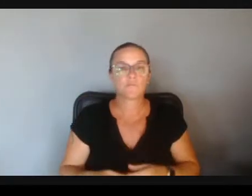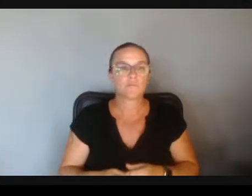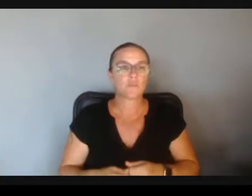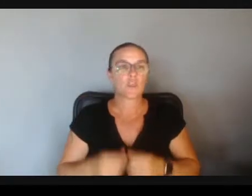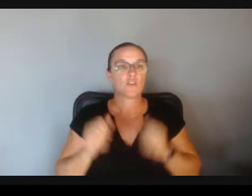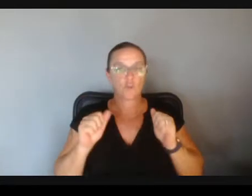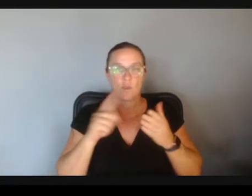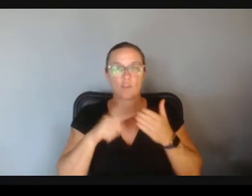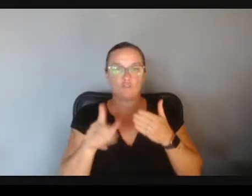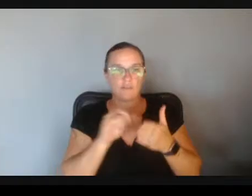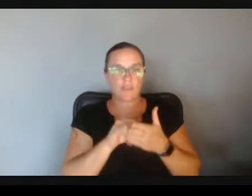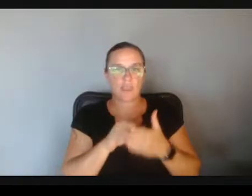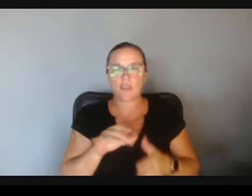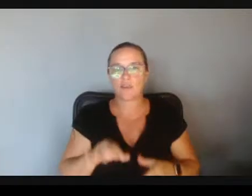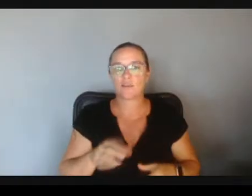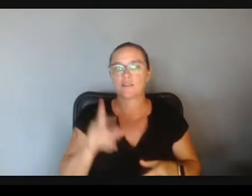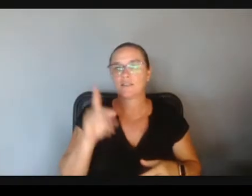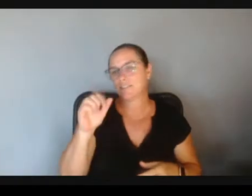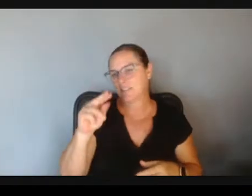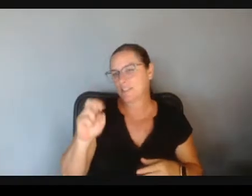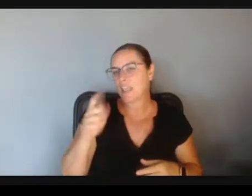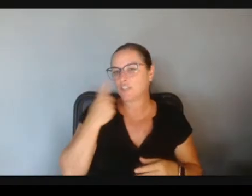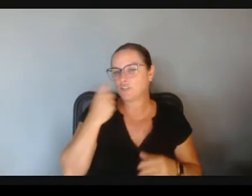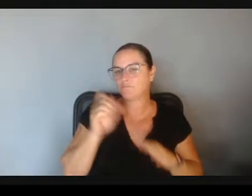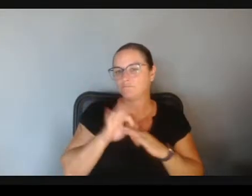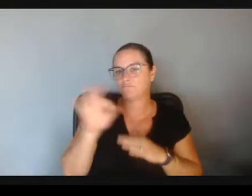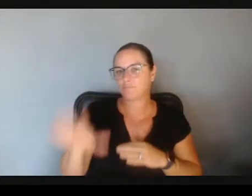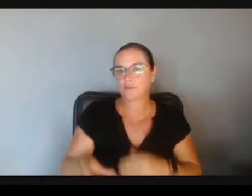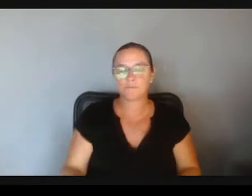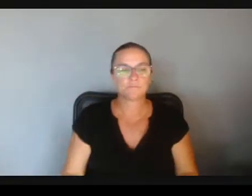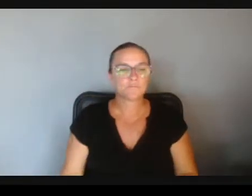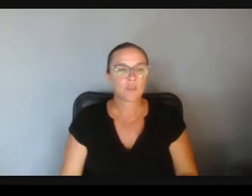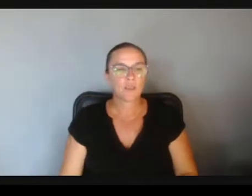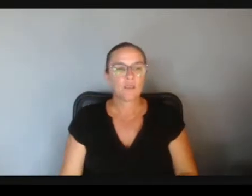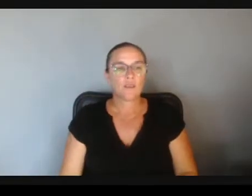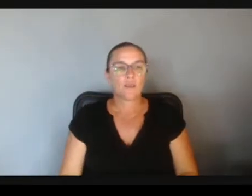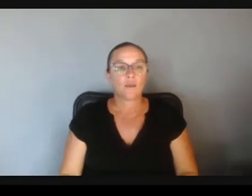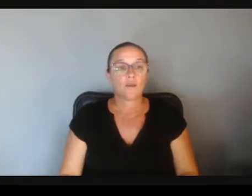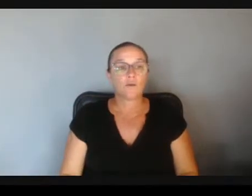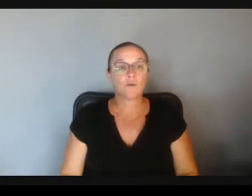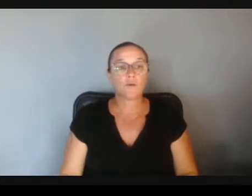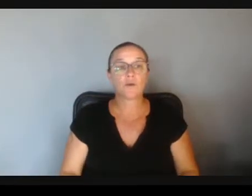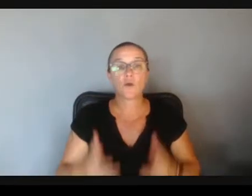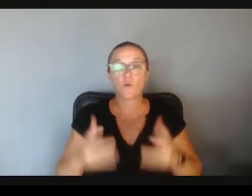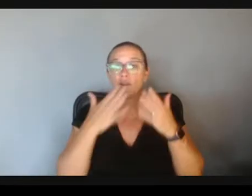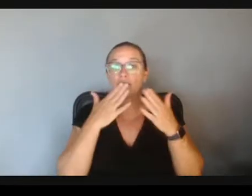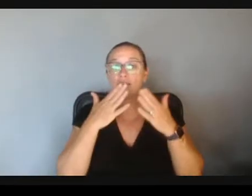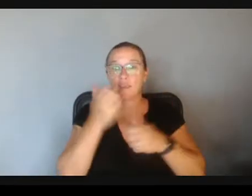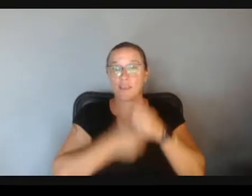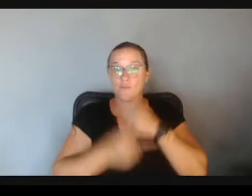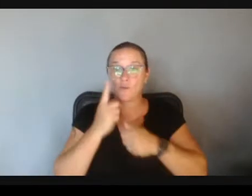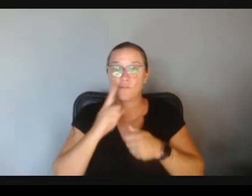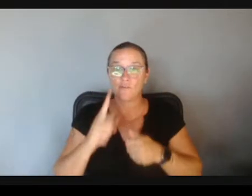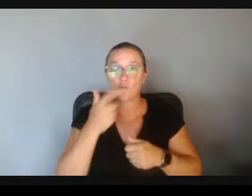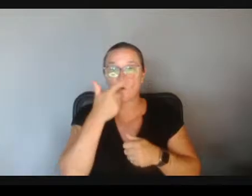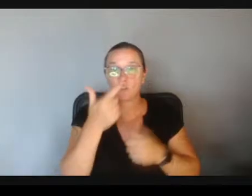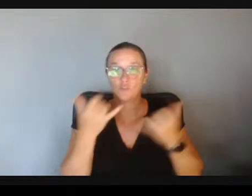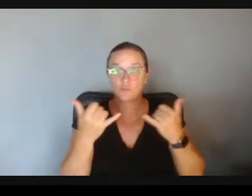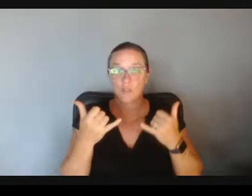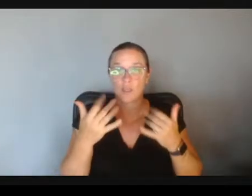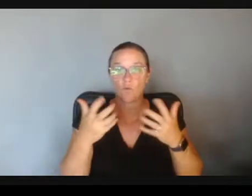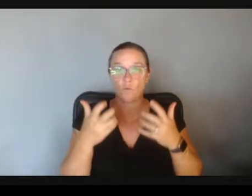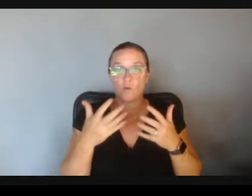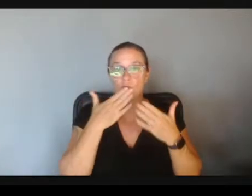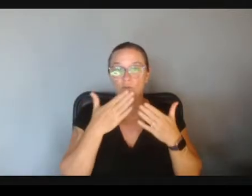over there. Dane just dropped the link there. And there we go, Dane. Yeah, so I'd like to thank everybody for tuning in today. But first, I'd like to thank